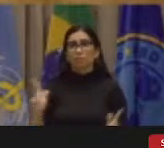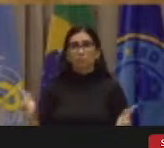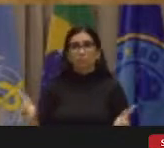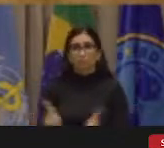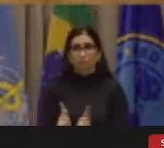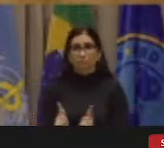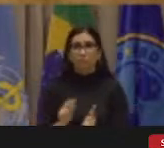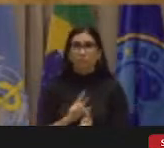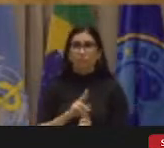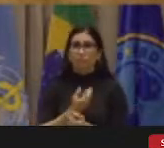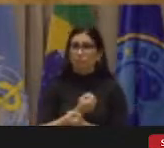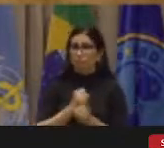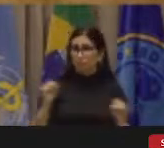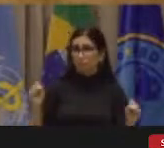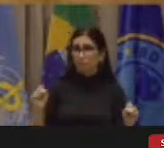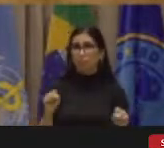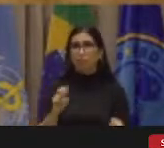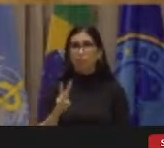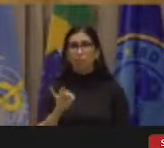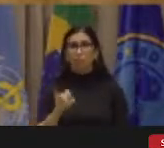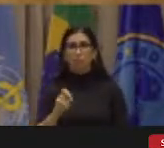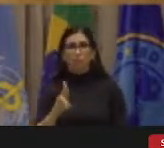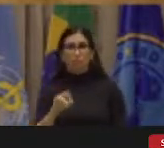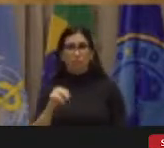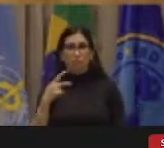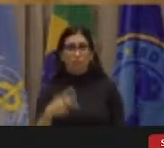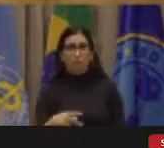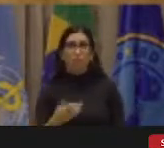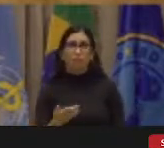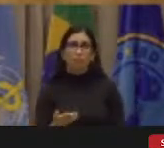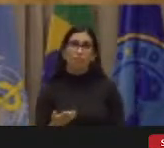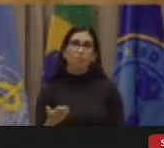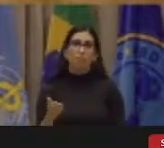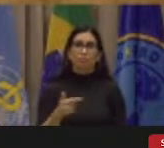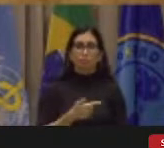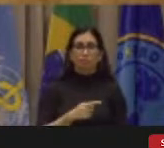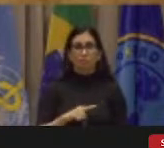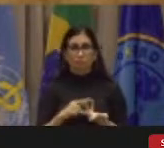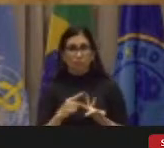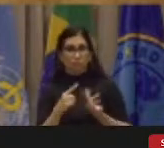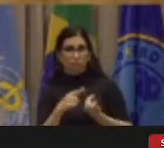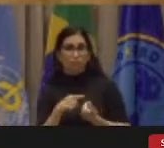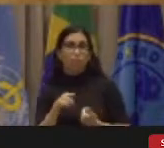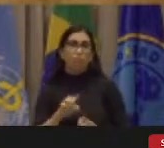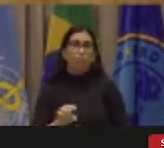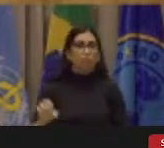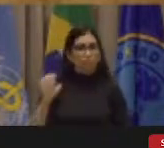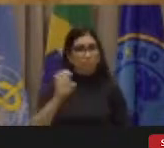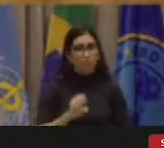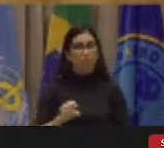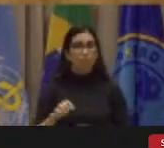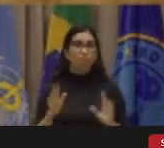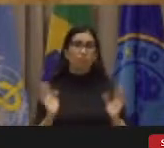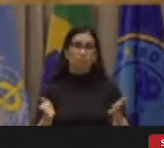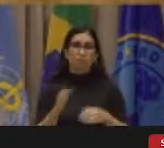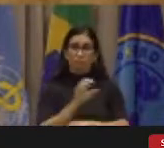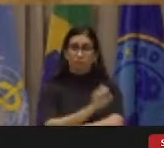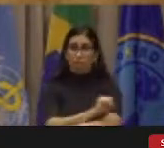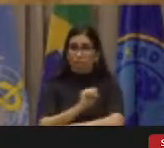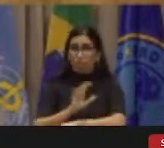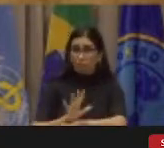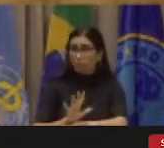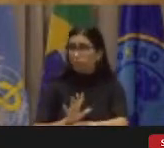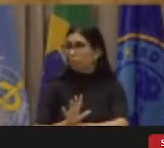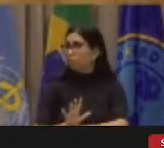area, and it's very big in Vitória, so it's in the middle of the way of both sides of the state. So